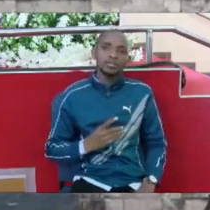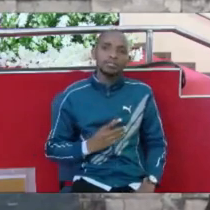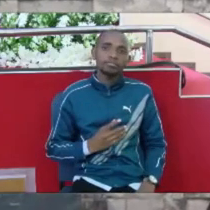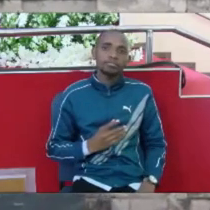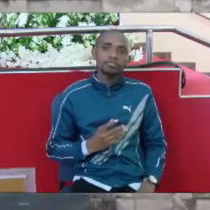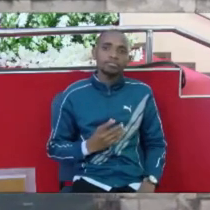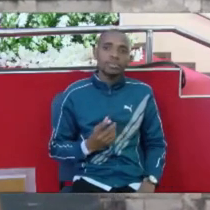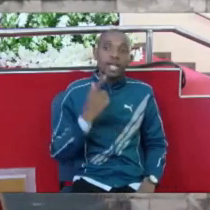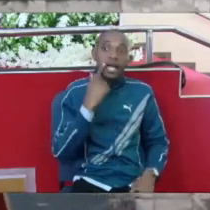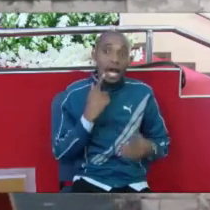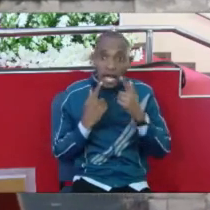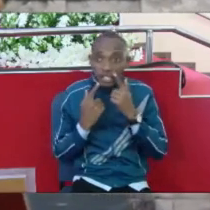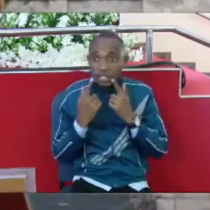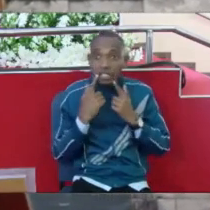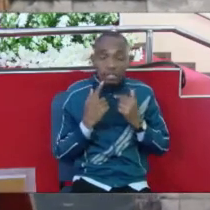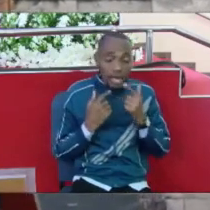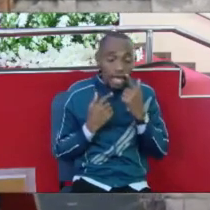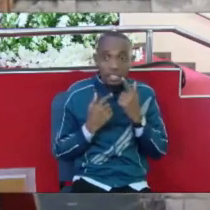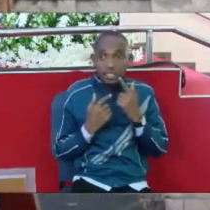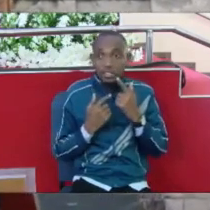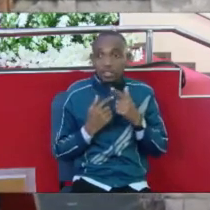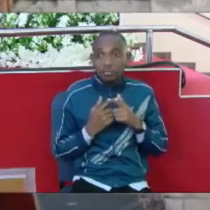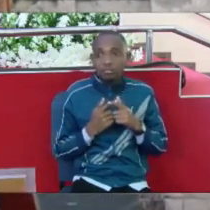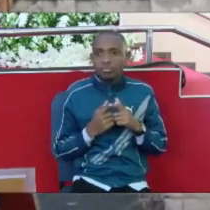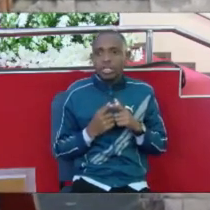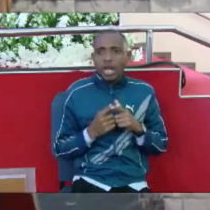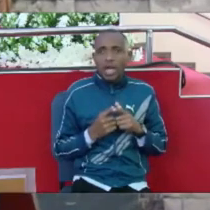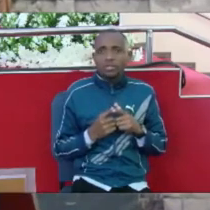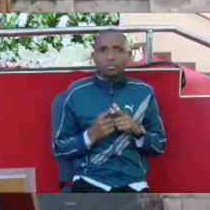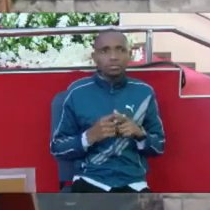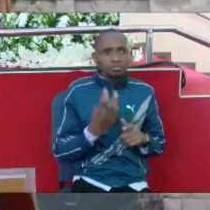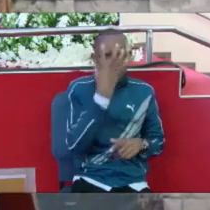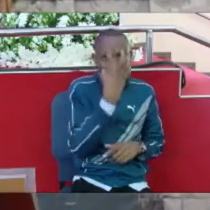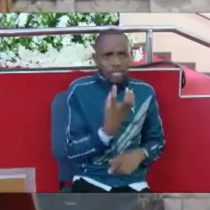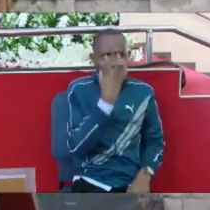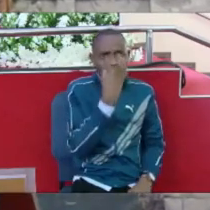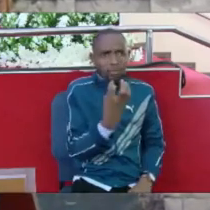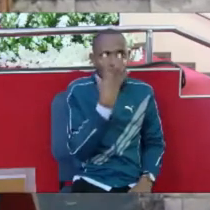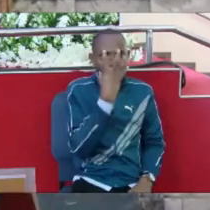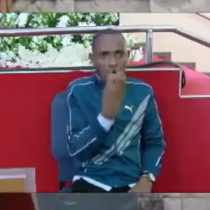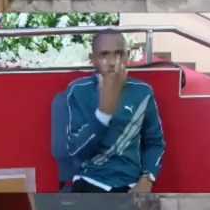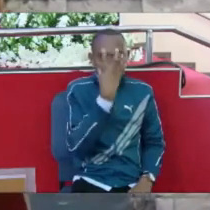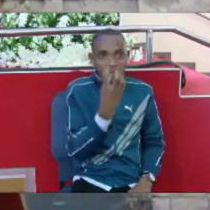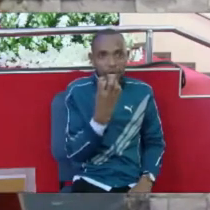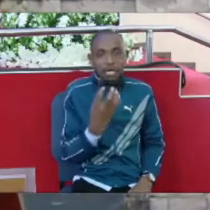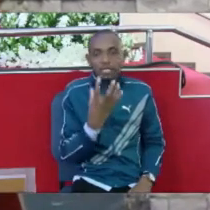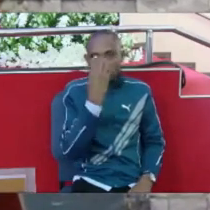for passion in him. And quick tempered. The temperament that he